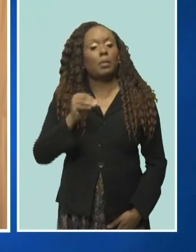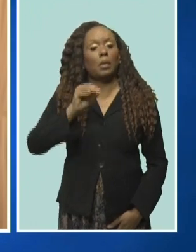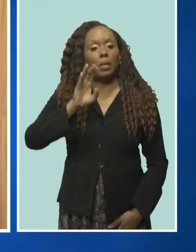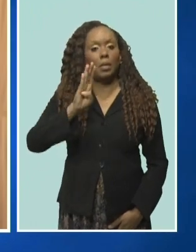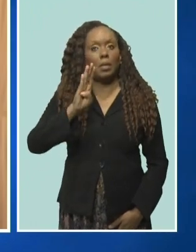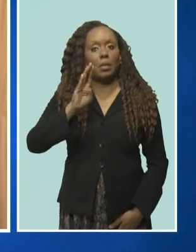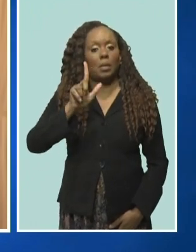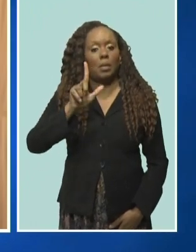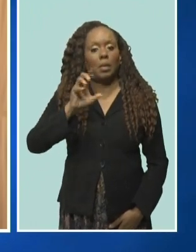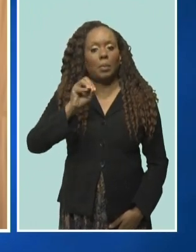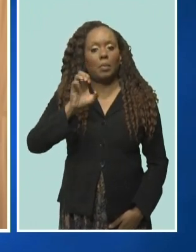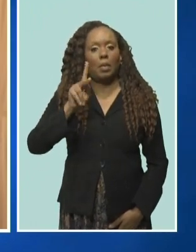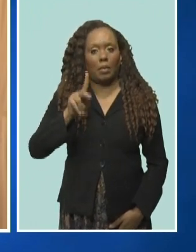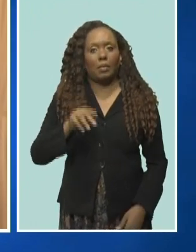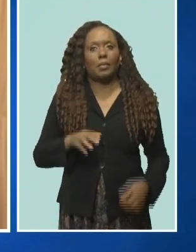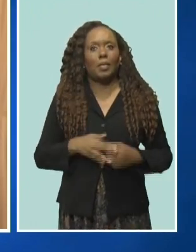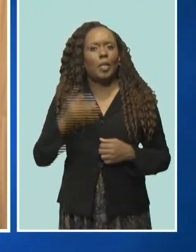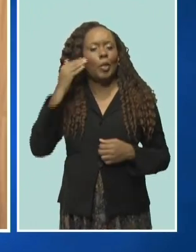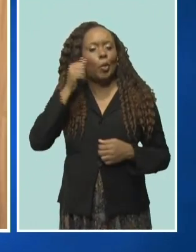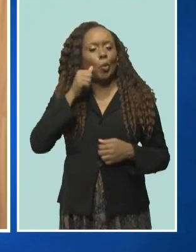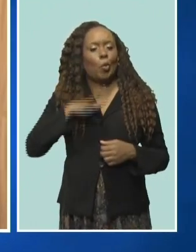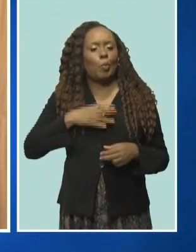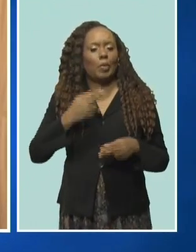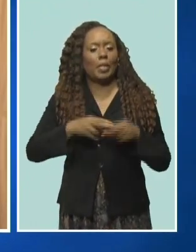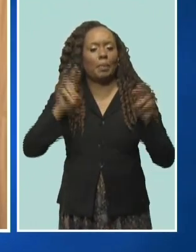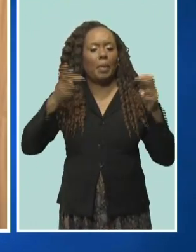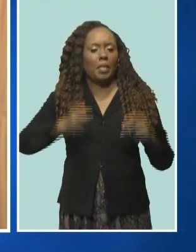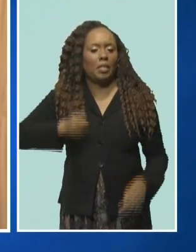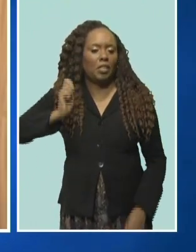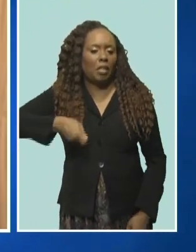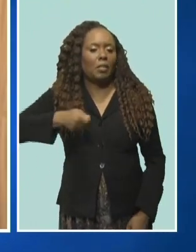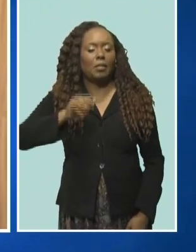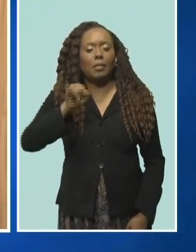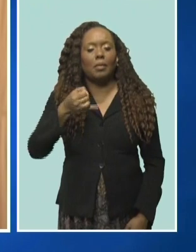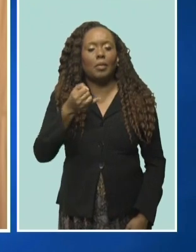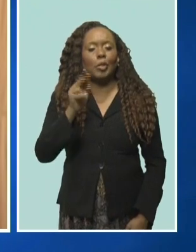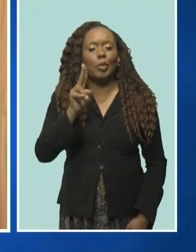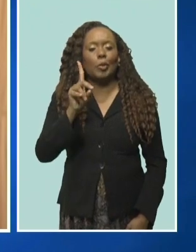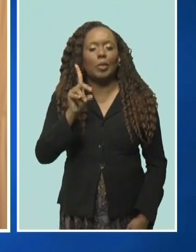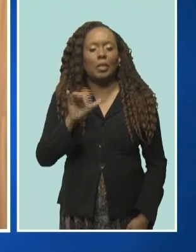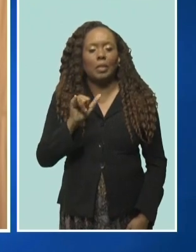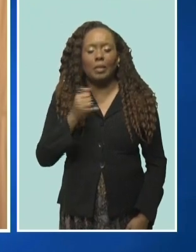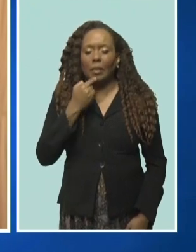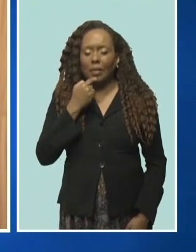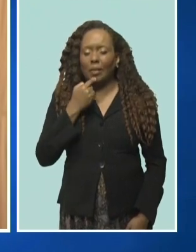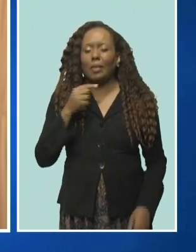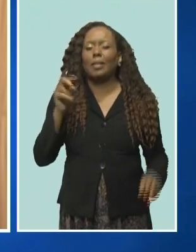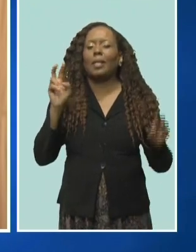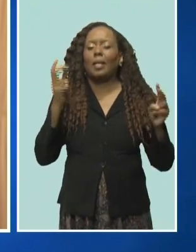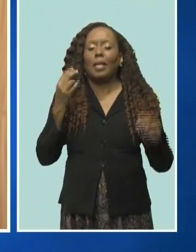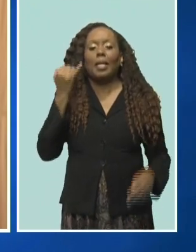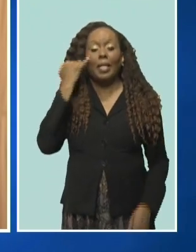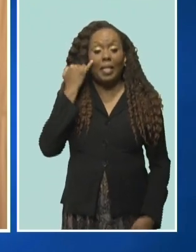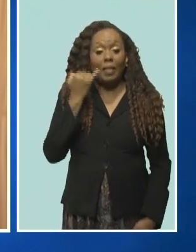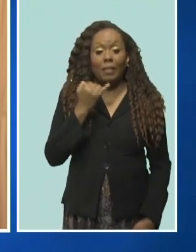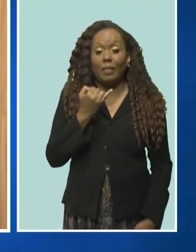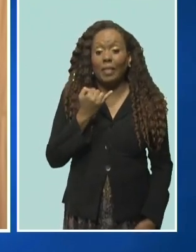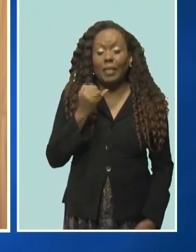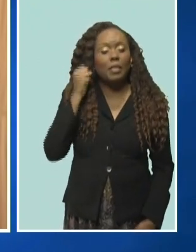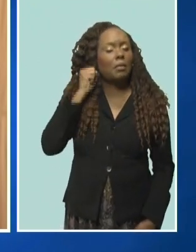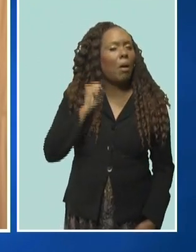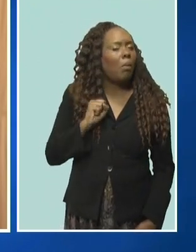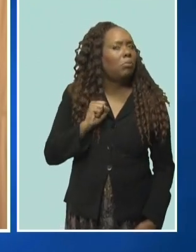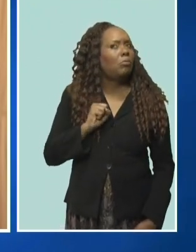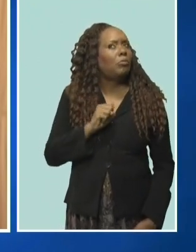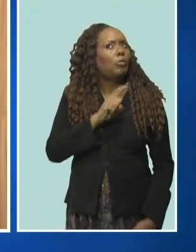know, Judge Judy has a saying that if a song's too good to be true, it is normally not true. If the bulging